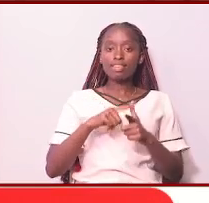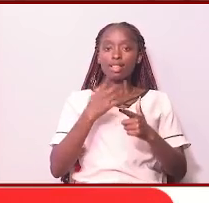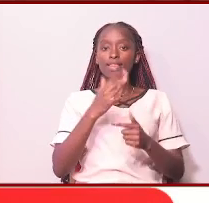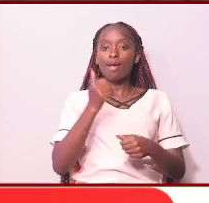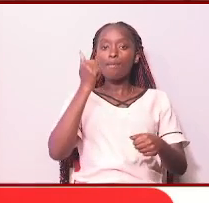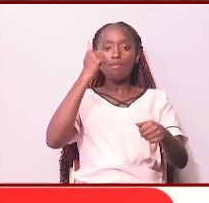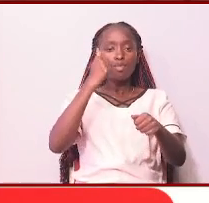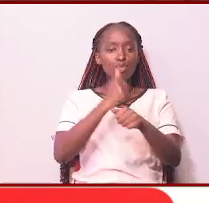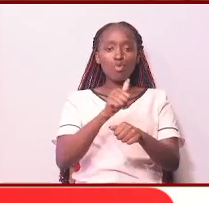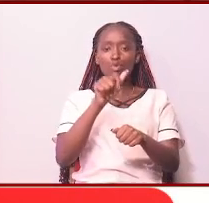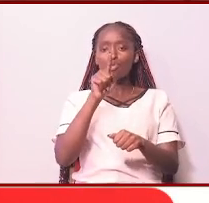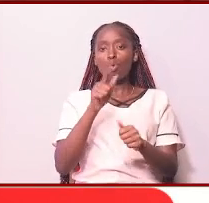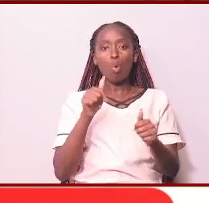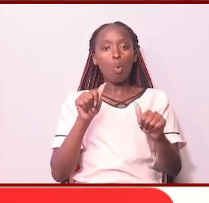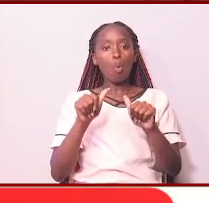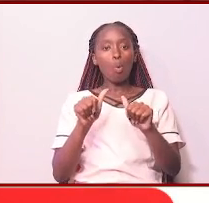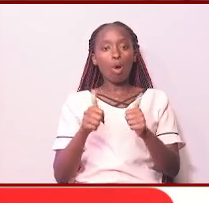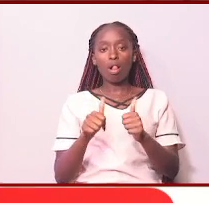accordingly.